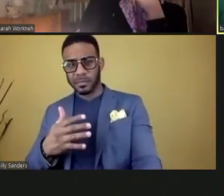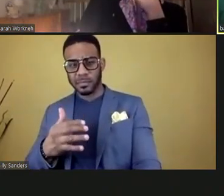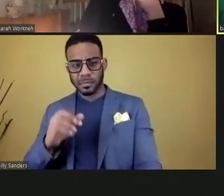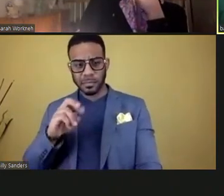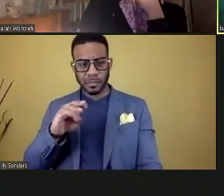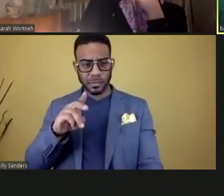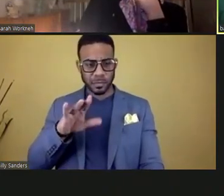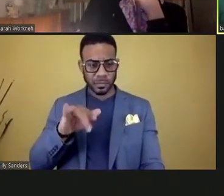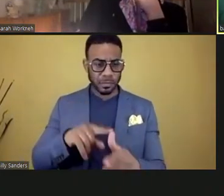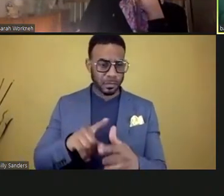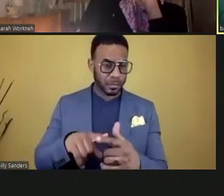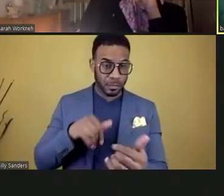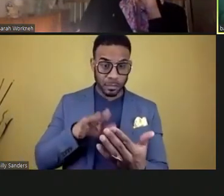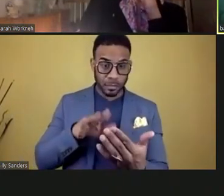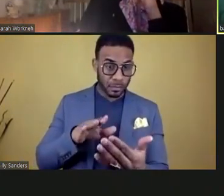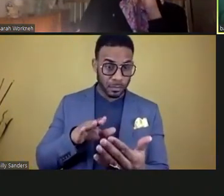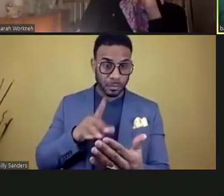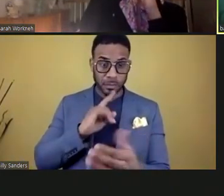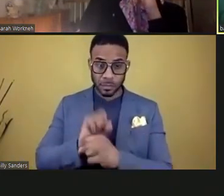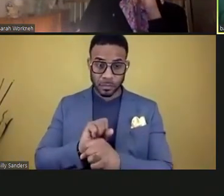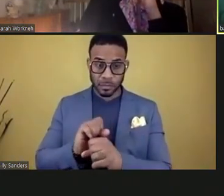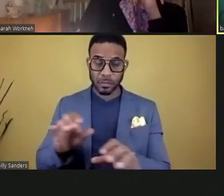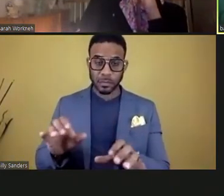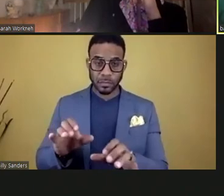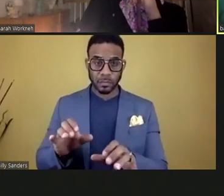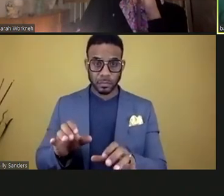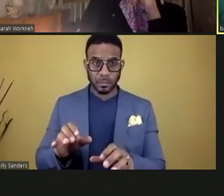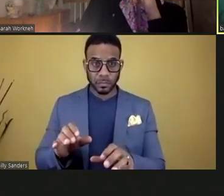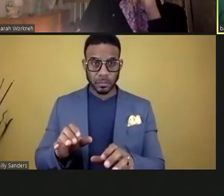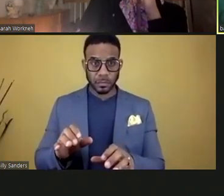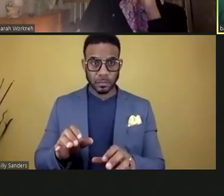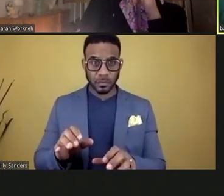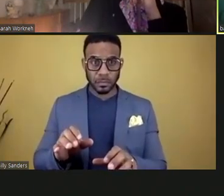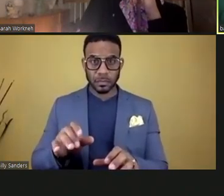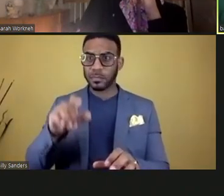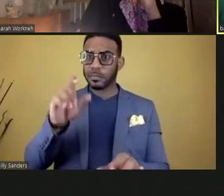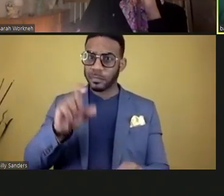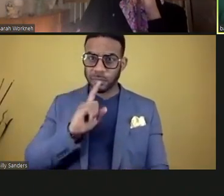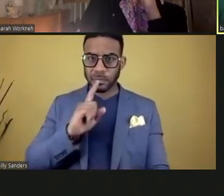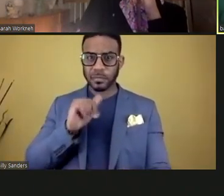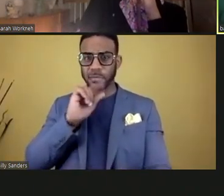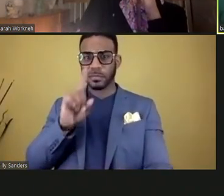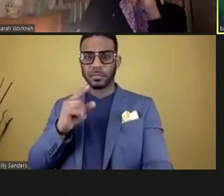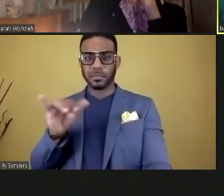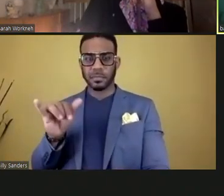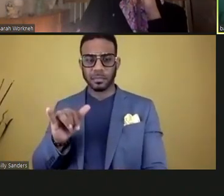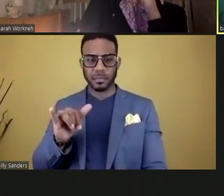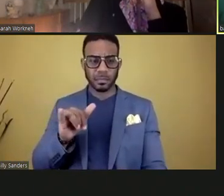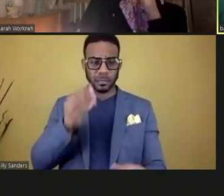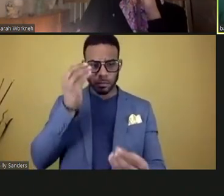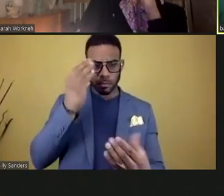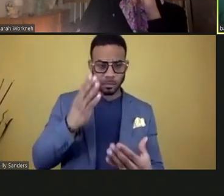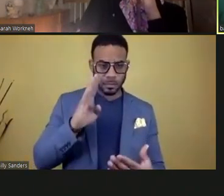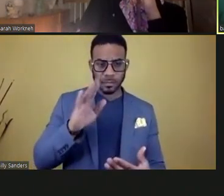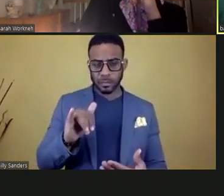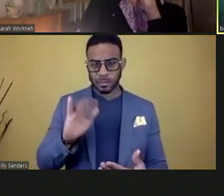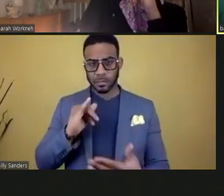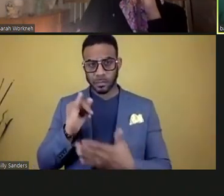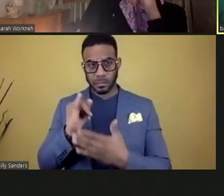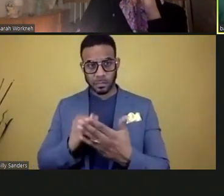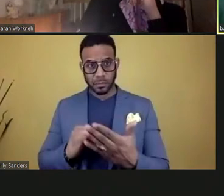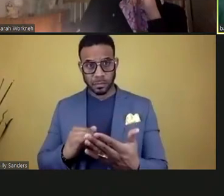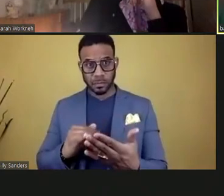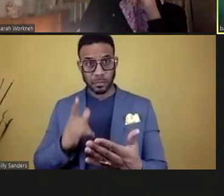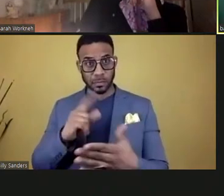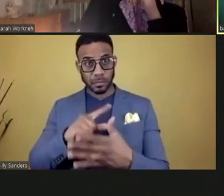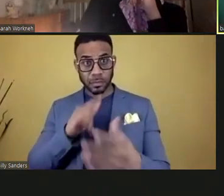residency or approach really does have to be not only like informed by artists, the